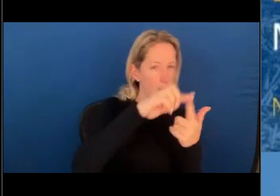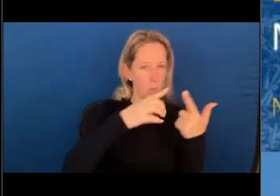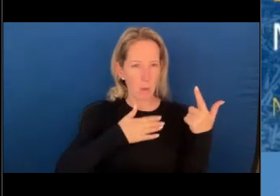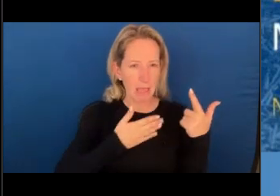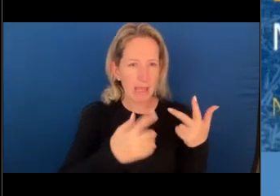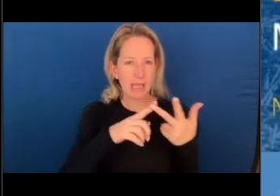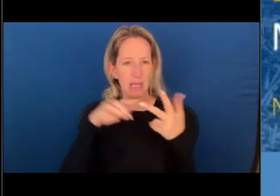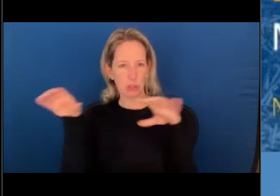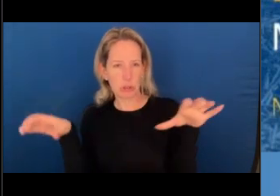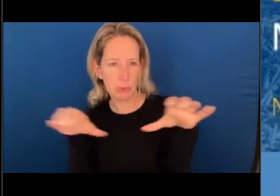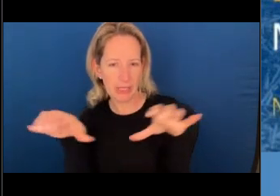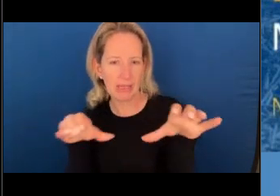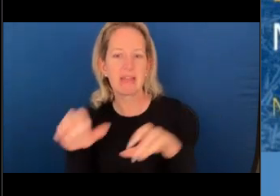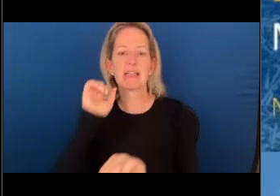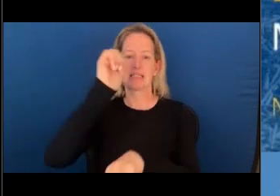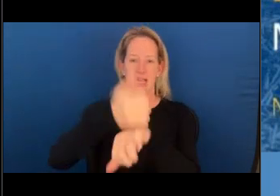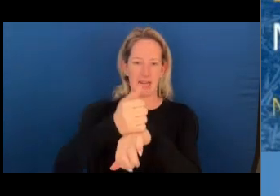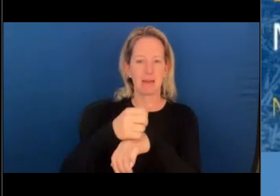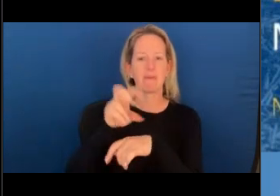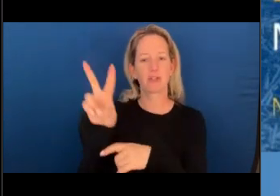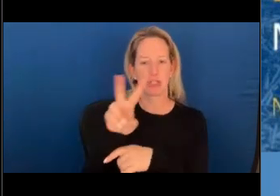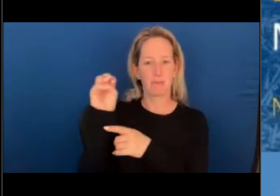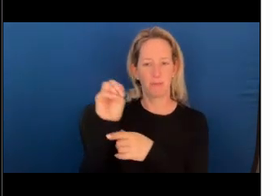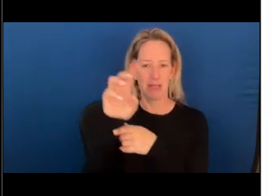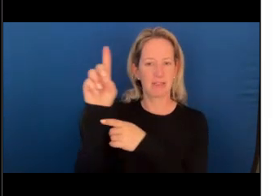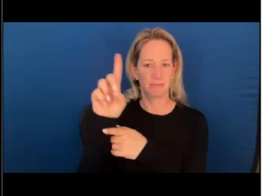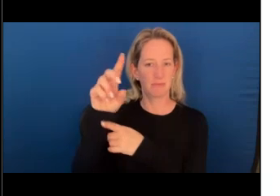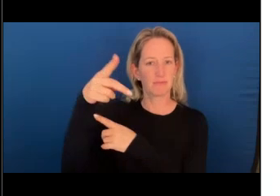the Virginia Marine Debris Reduction Plan. Next slide.